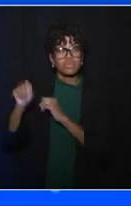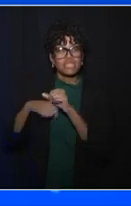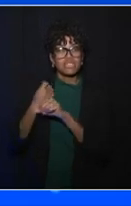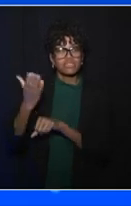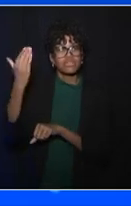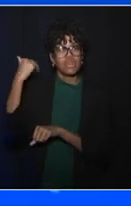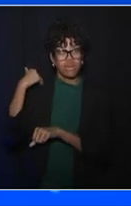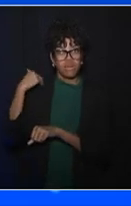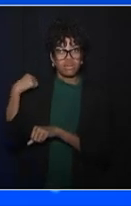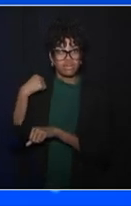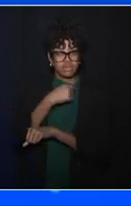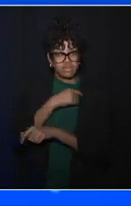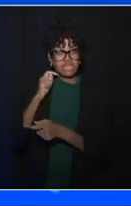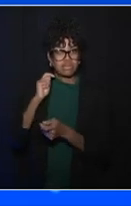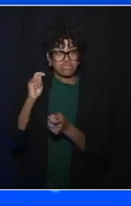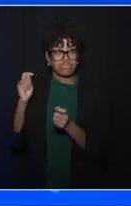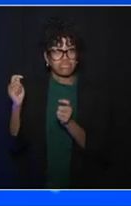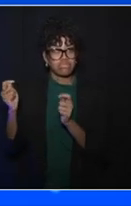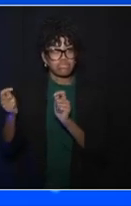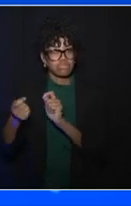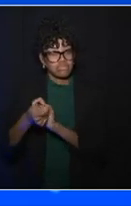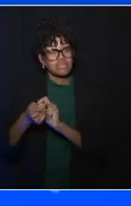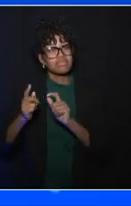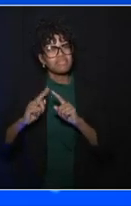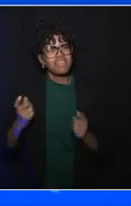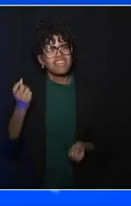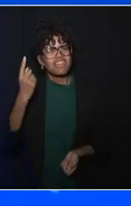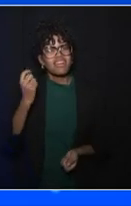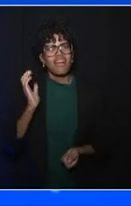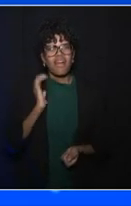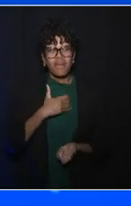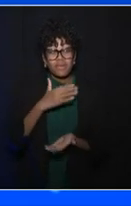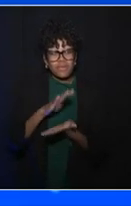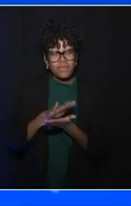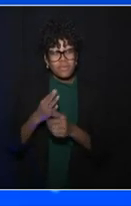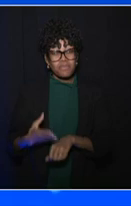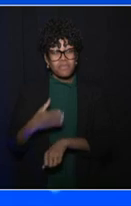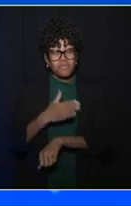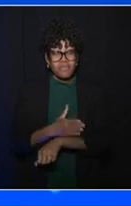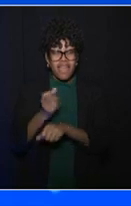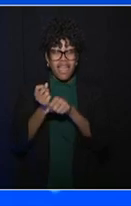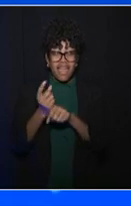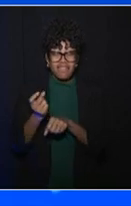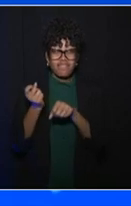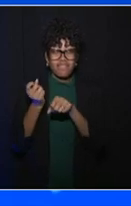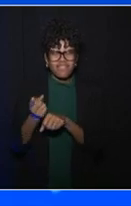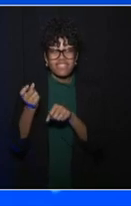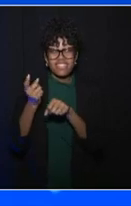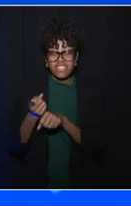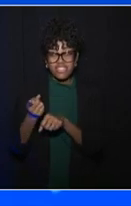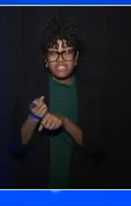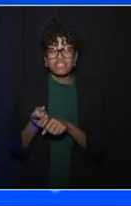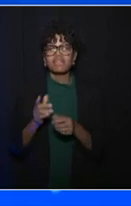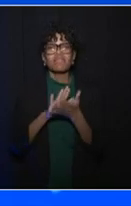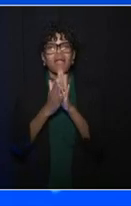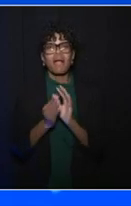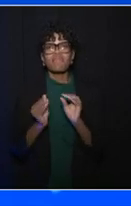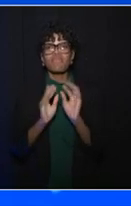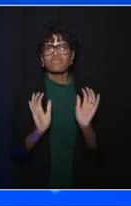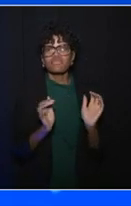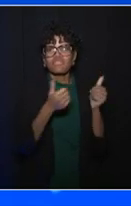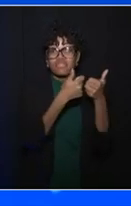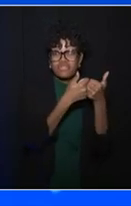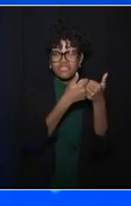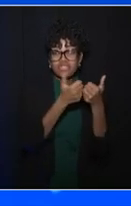to note that our schools get better every single year. They get more challenging. Our